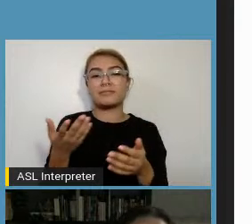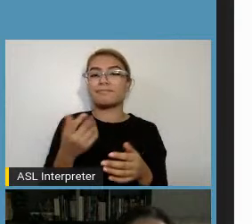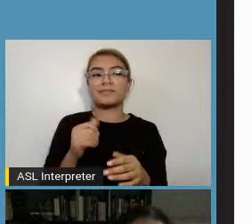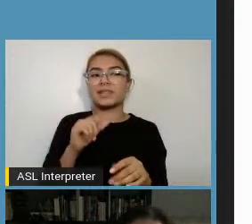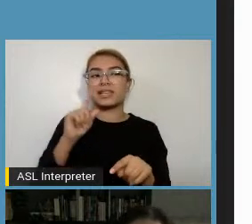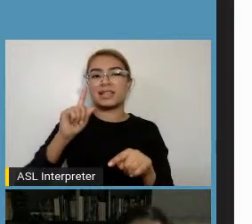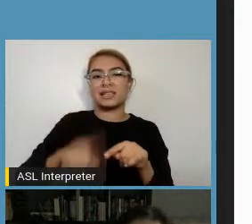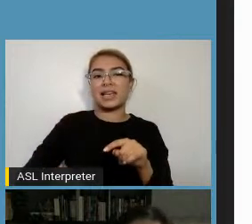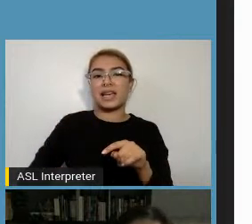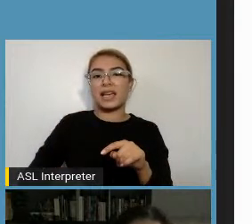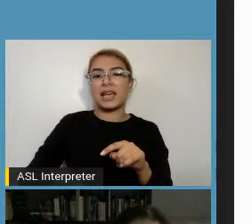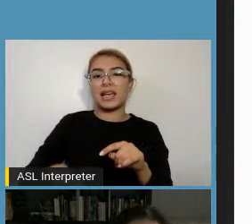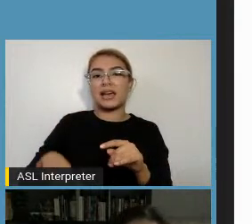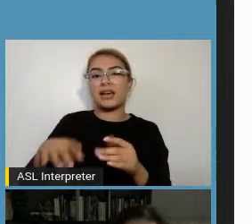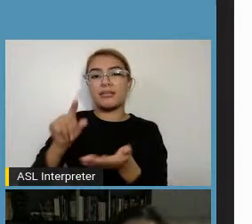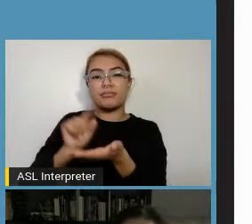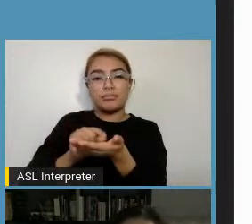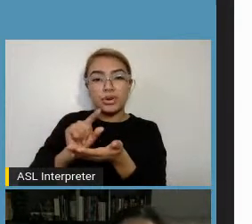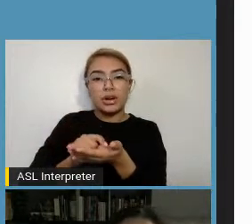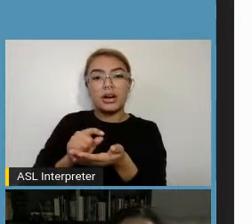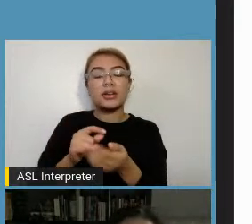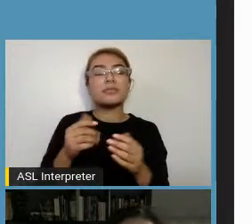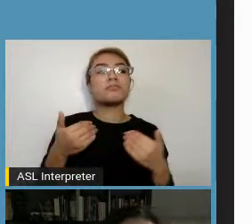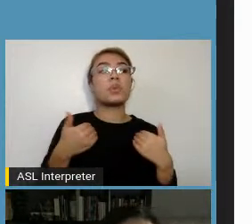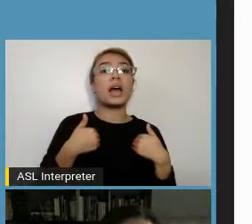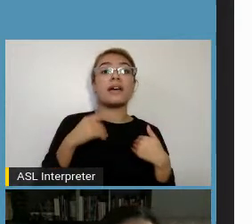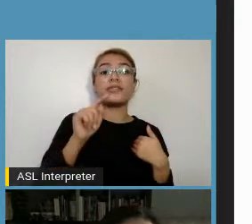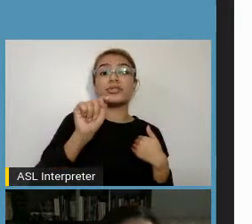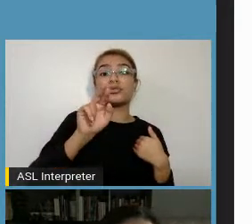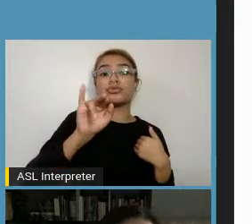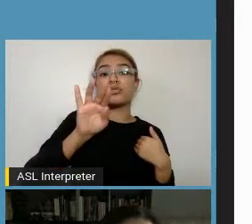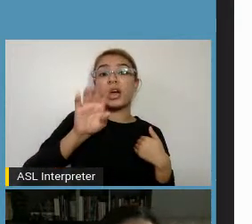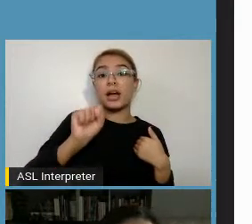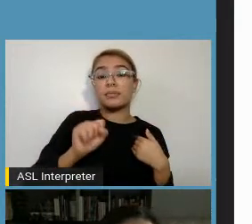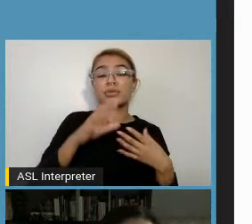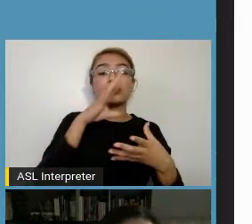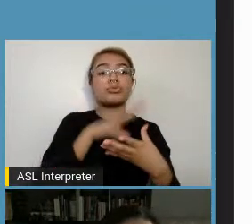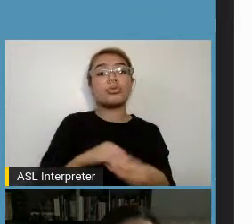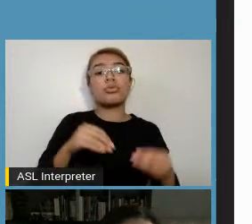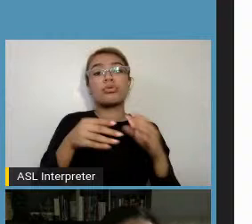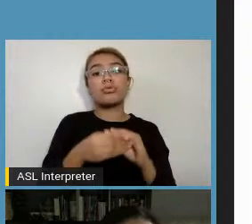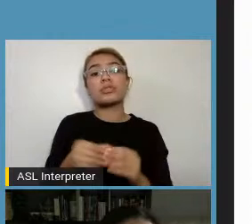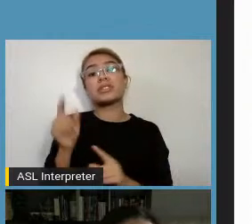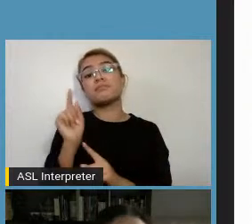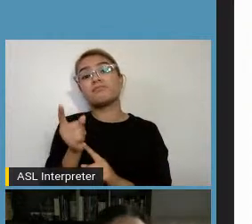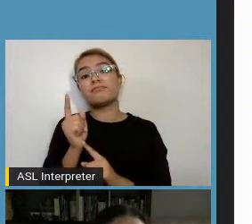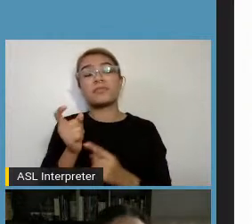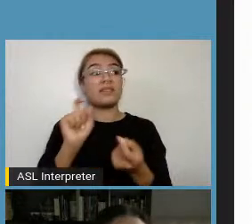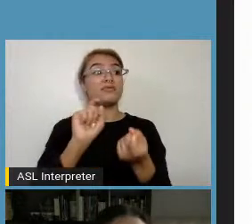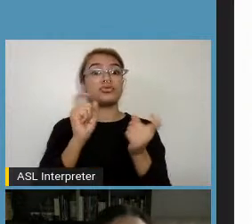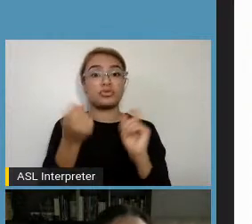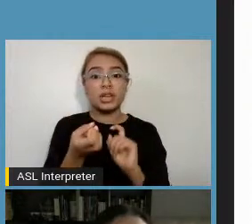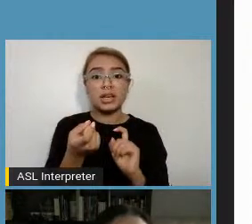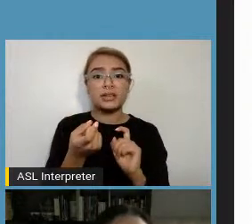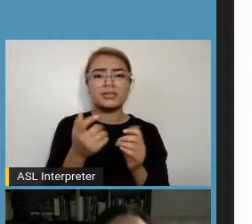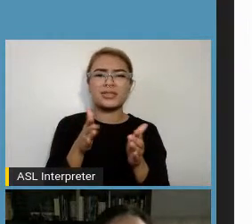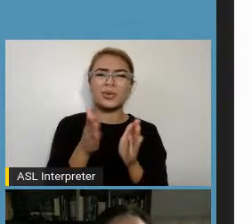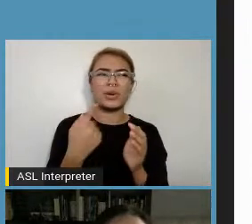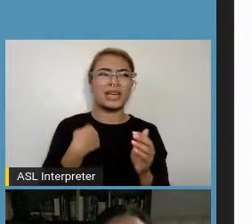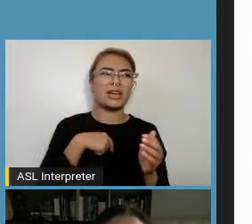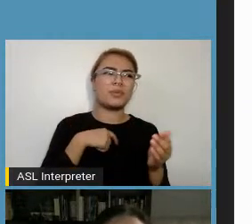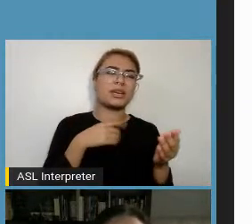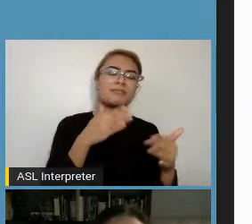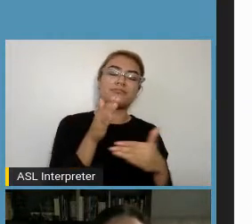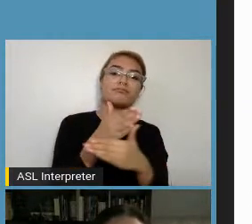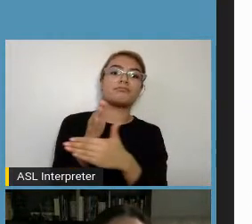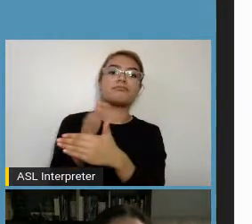we do see that there are tribes and stories and events that have changed in how we tell them. And